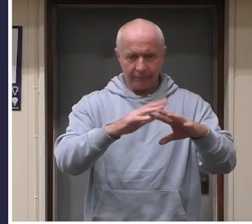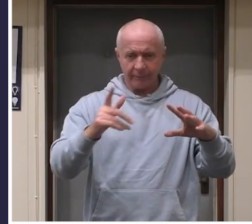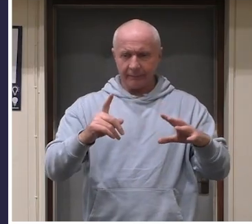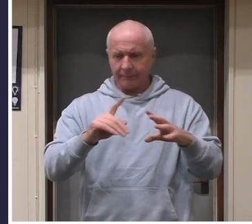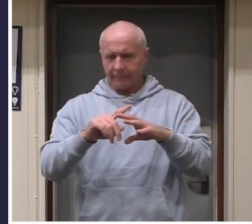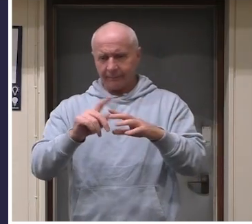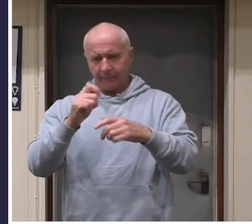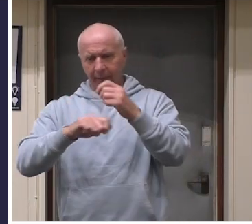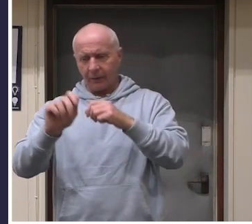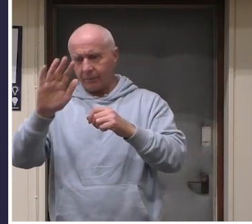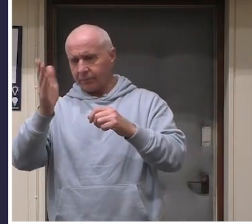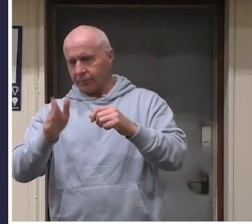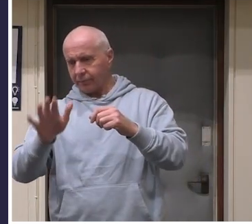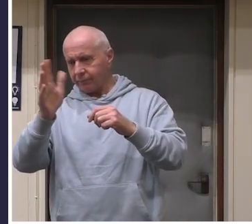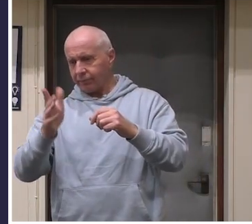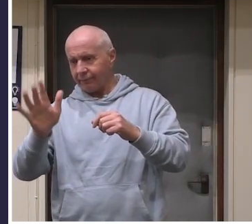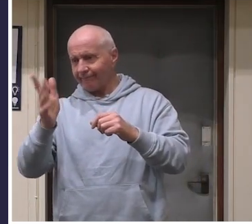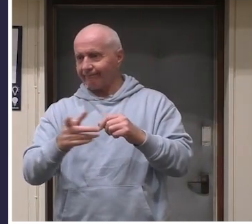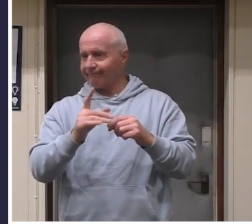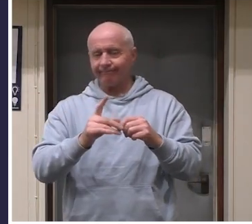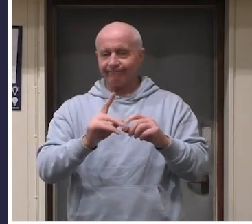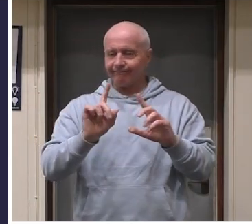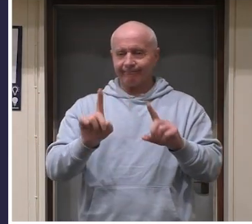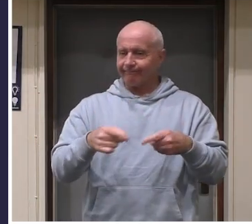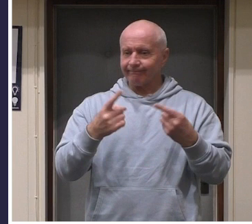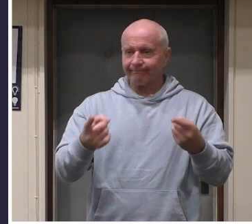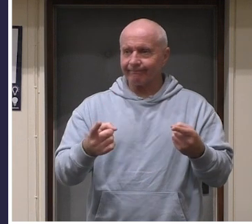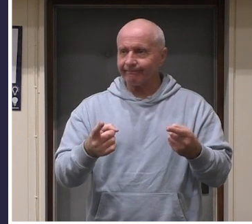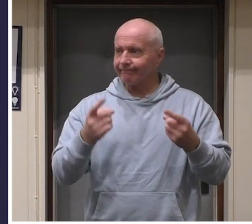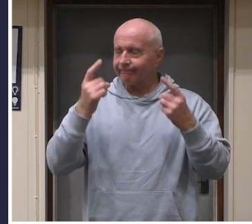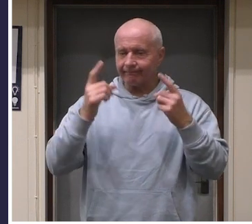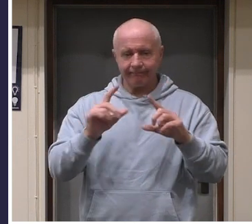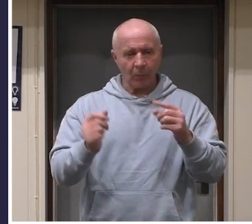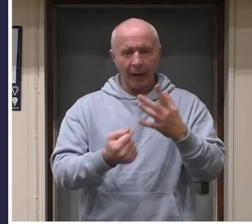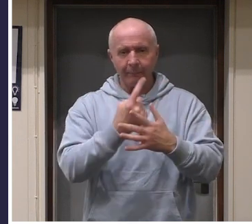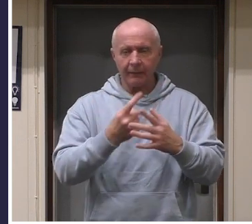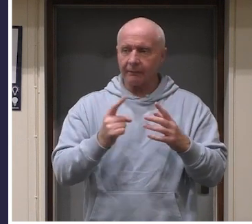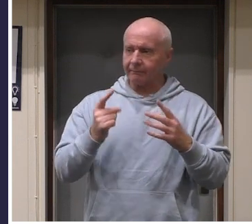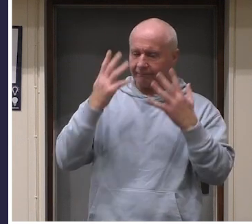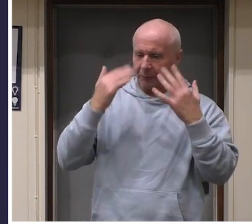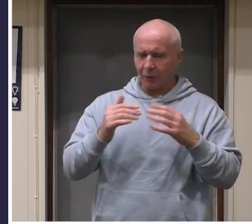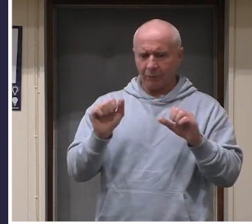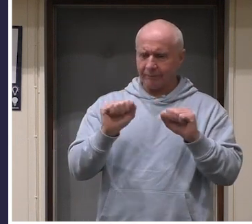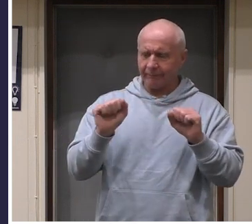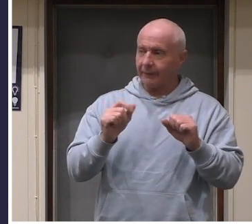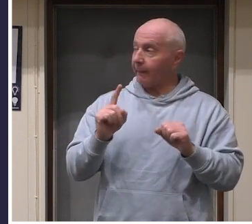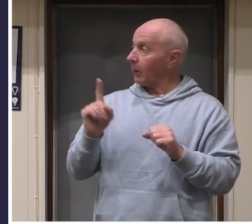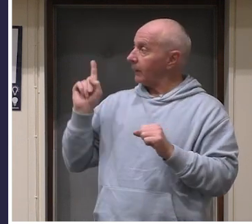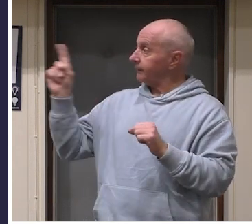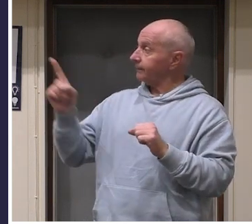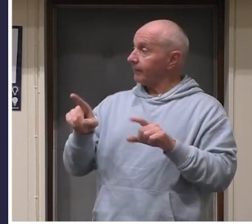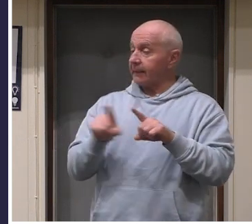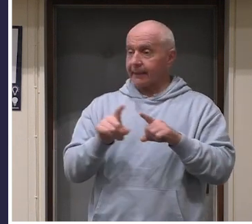interference pattern can be ruled out. Nobody knows what's going to happen. We're going to see what's going to happen. But this is exactly the